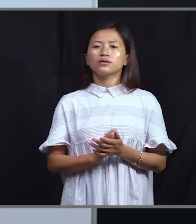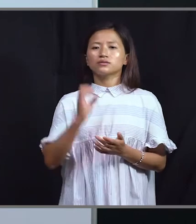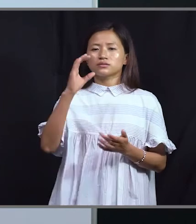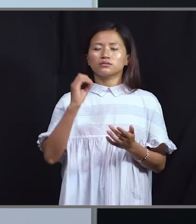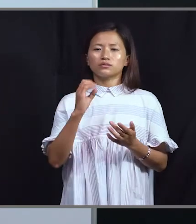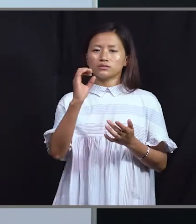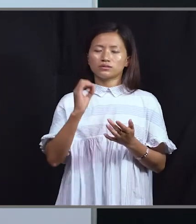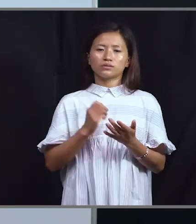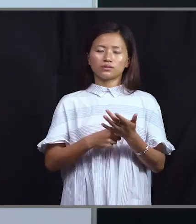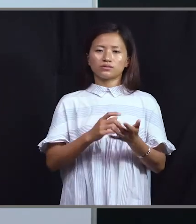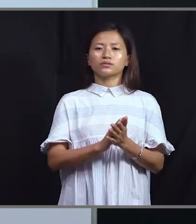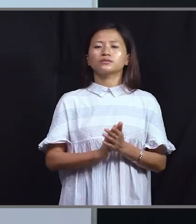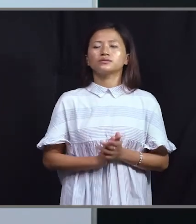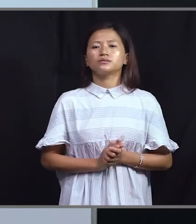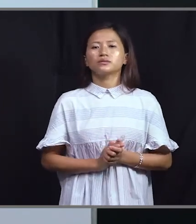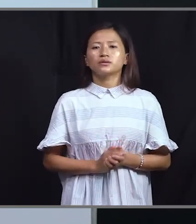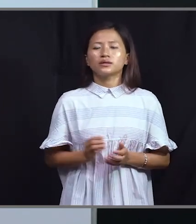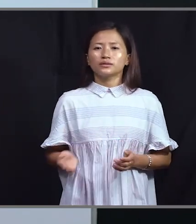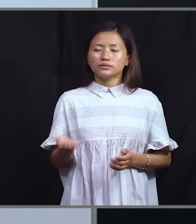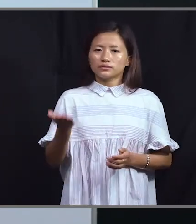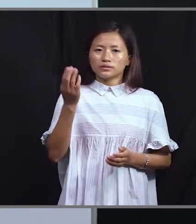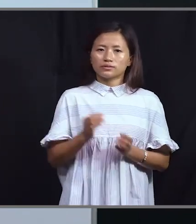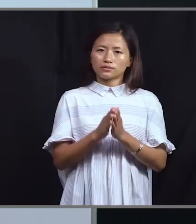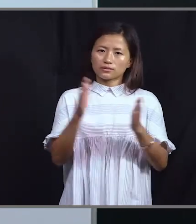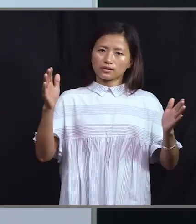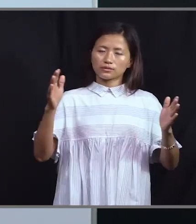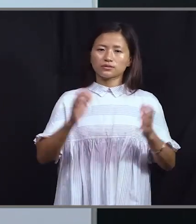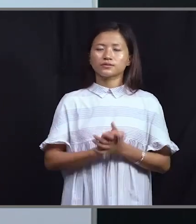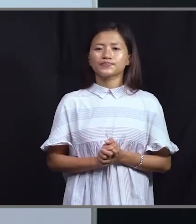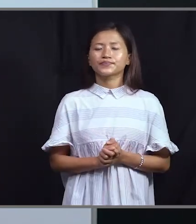so the first one is because of increase in size, it